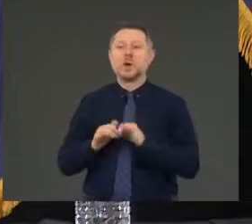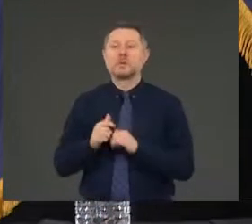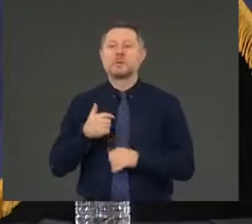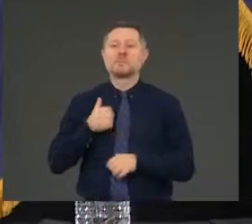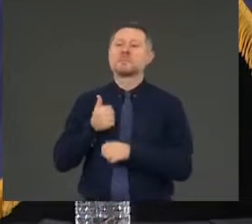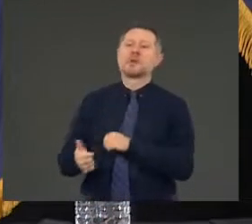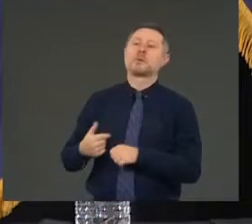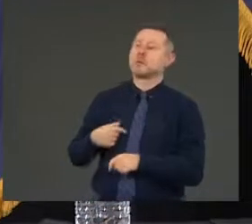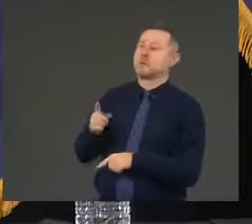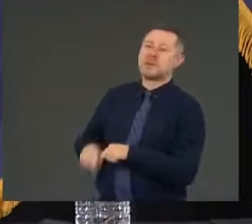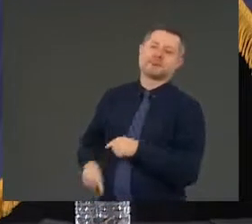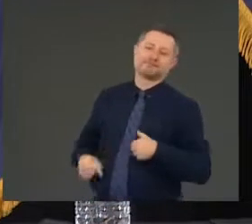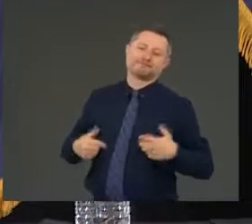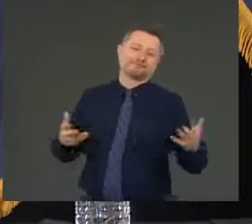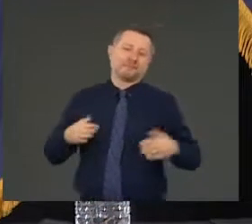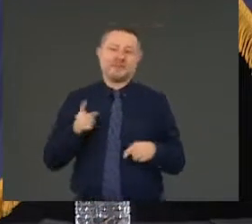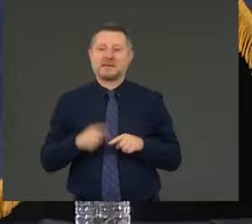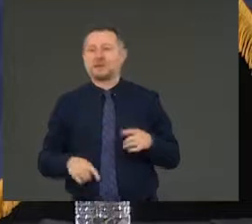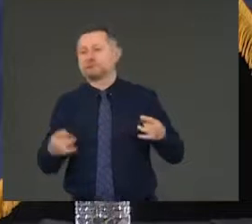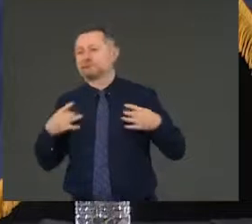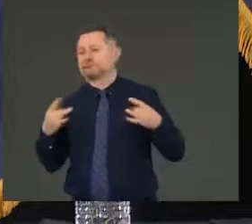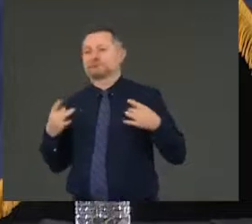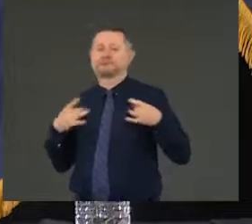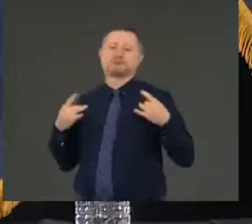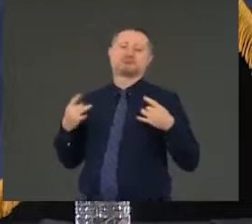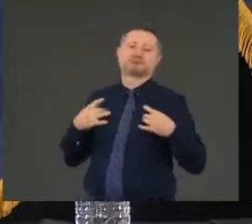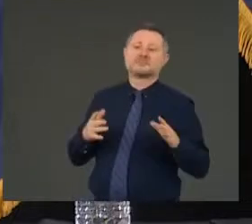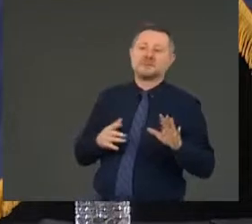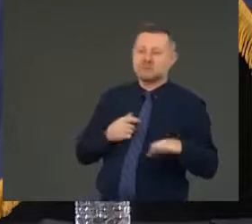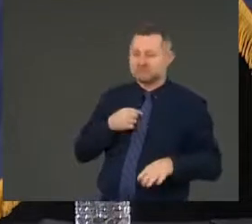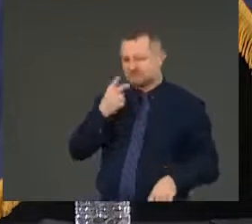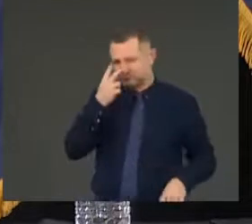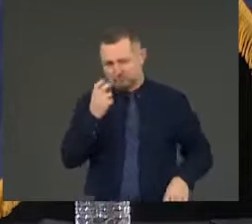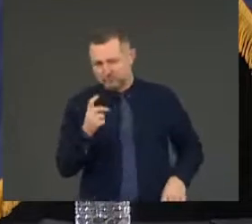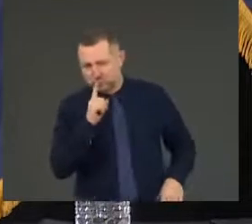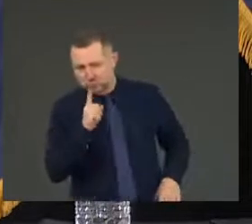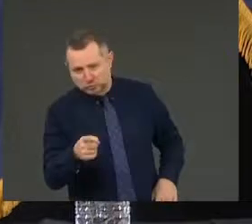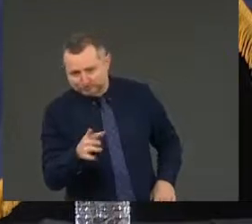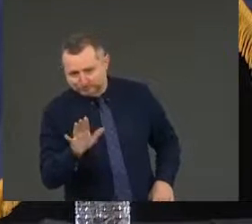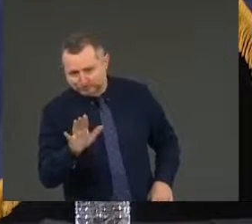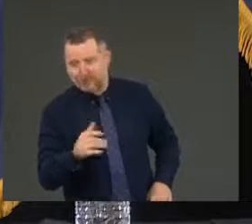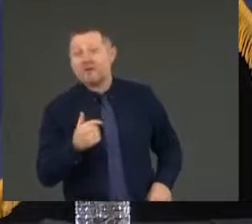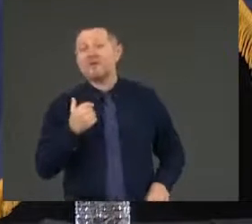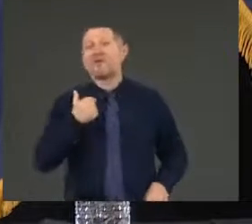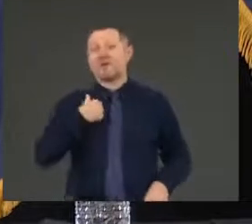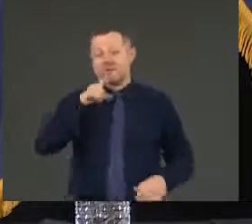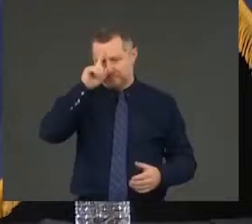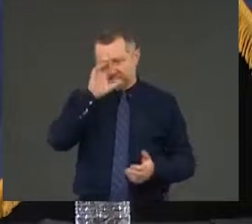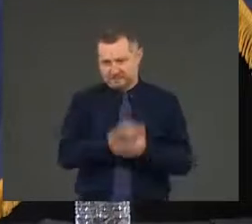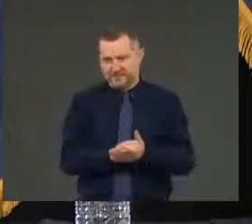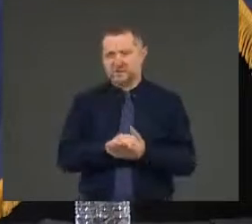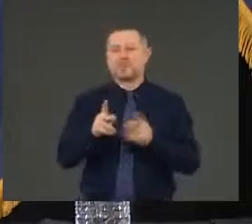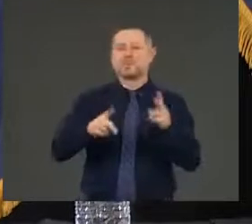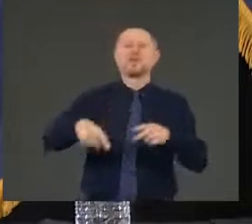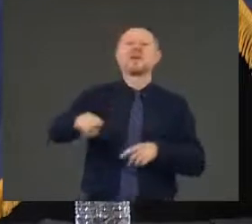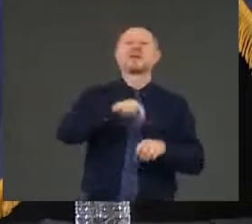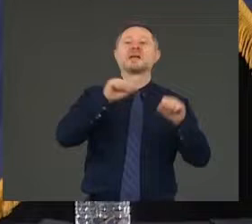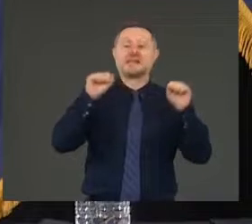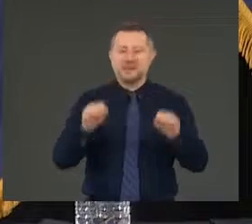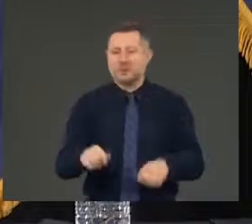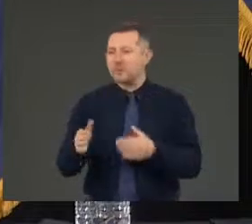can't. I don't believe that's true. I believe they can with the law as written. But just to make it